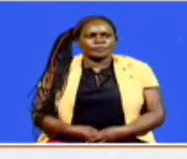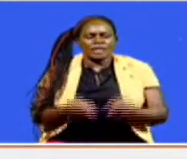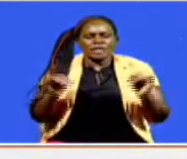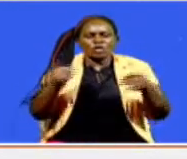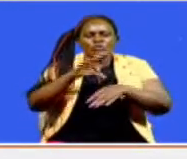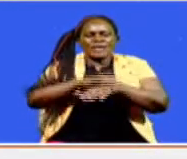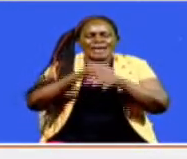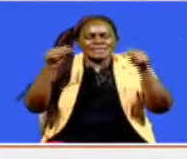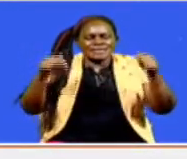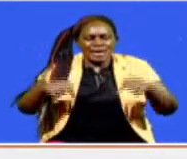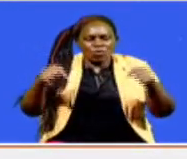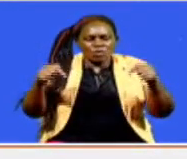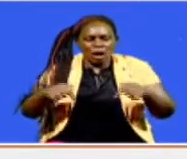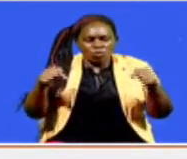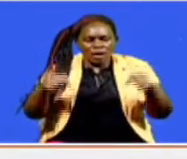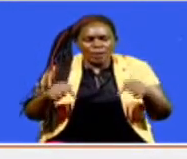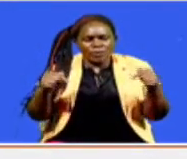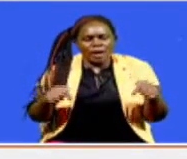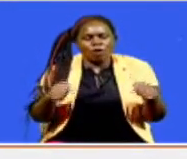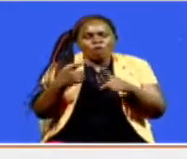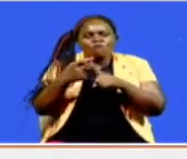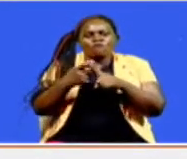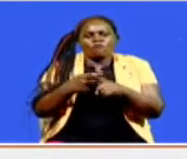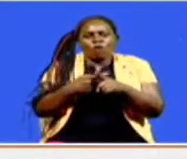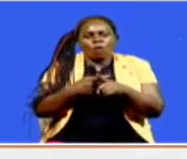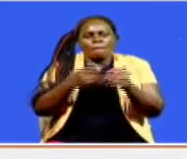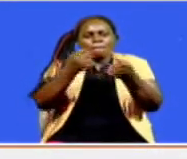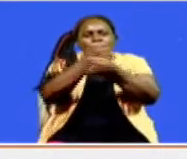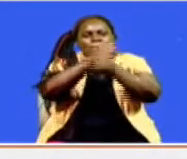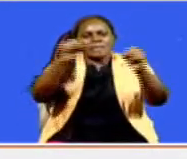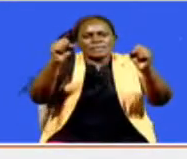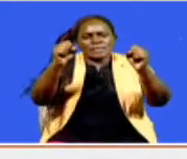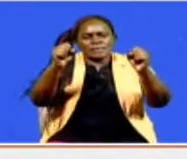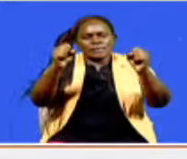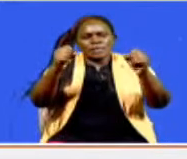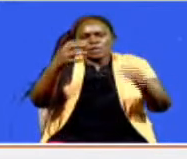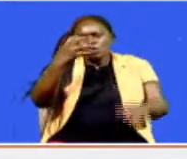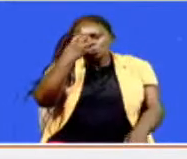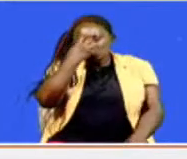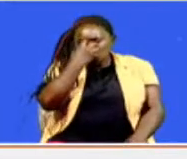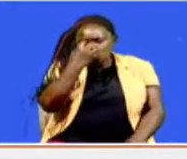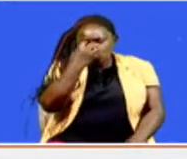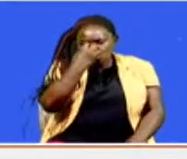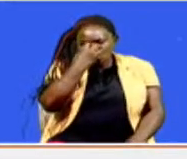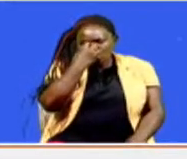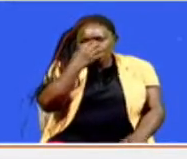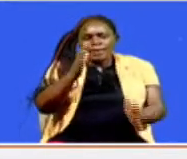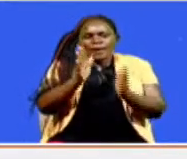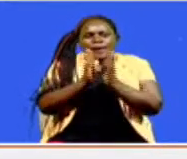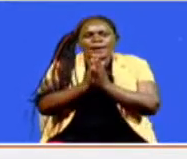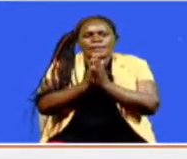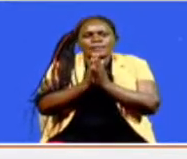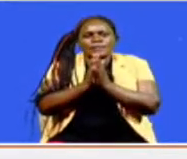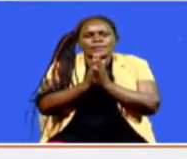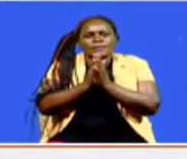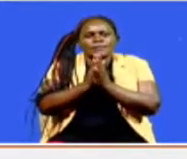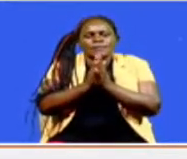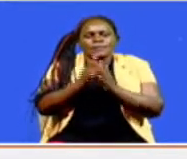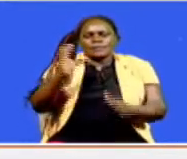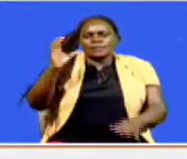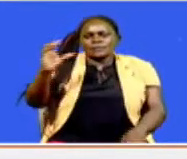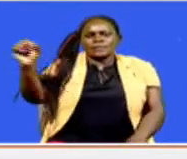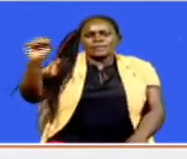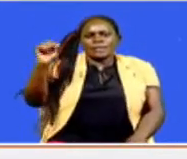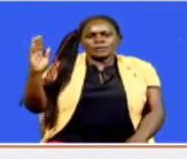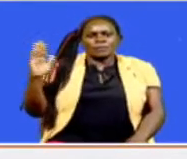latest information that we are getting coming from the head of state, President William Ruto, sending his